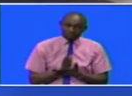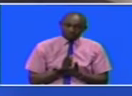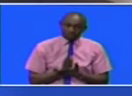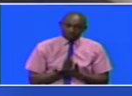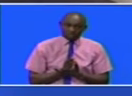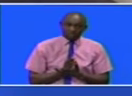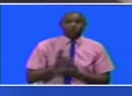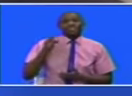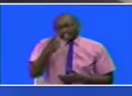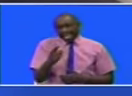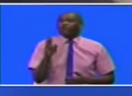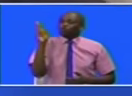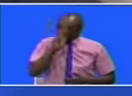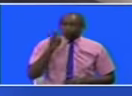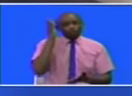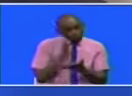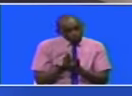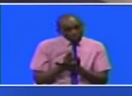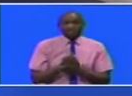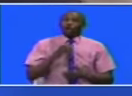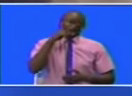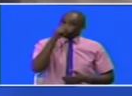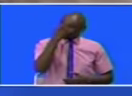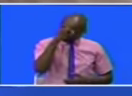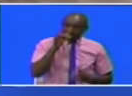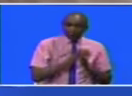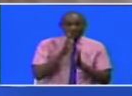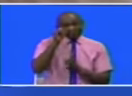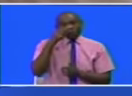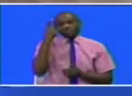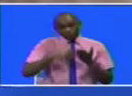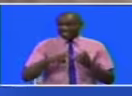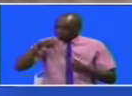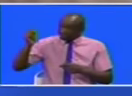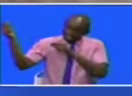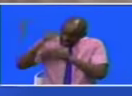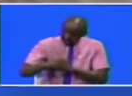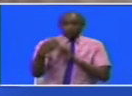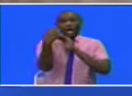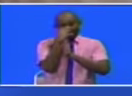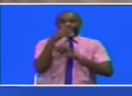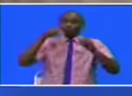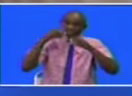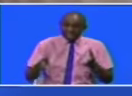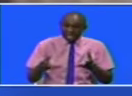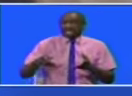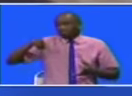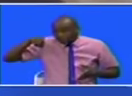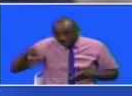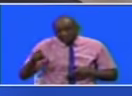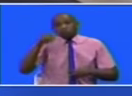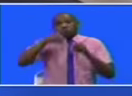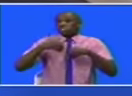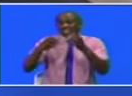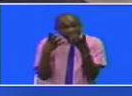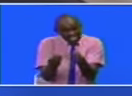Uhuru the truth. And as Kosge and Biwota have said, let him come and ask for votes. Don't just give your votes